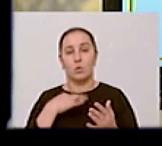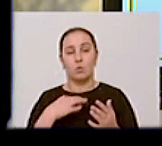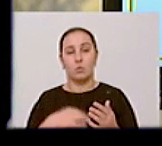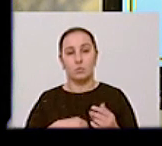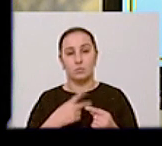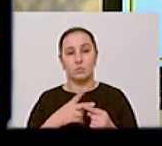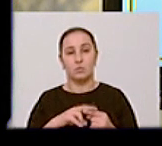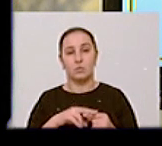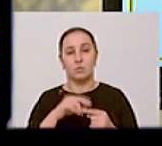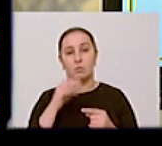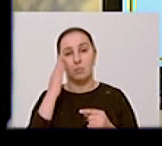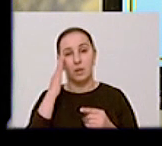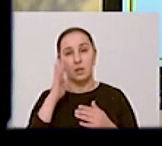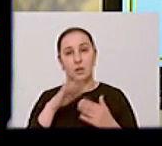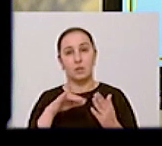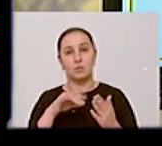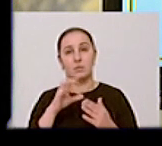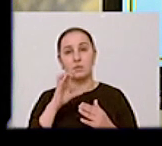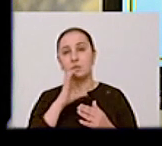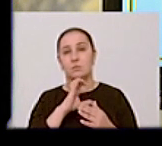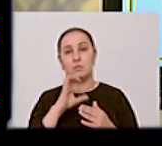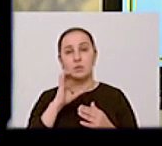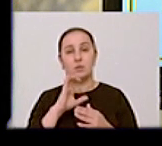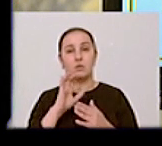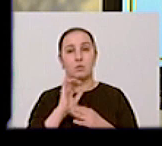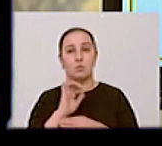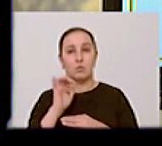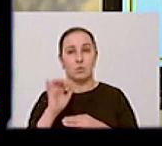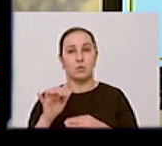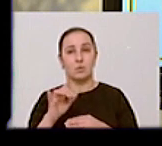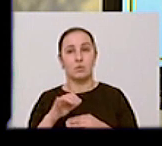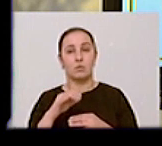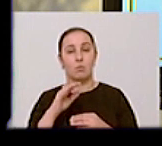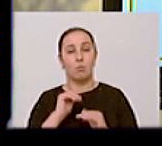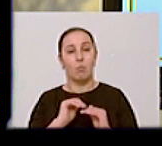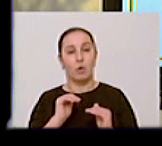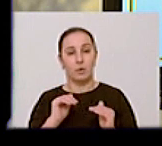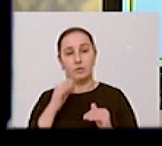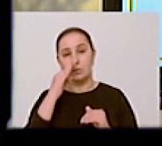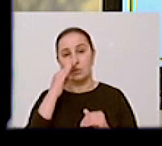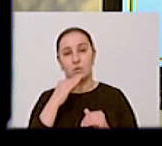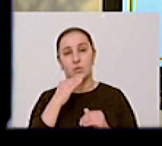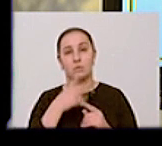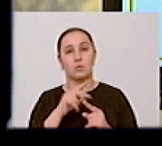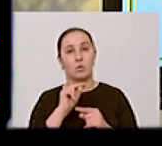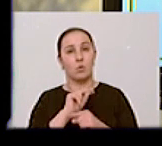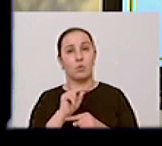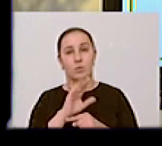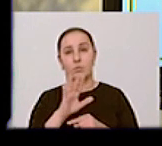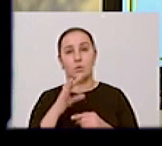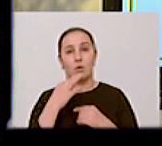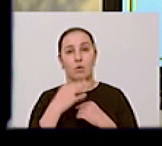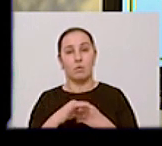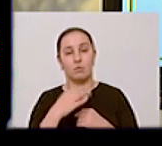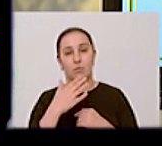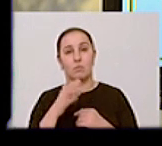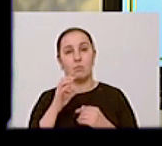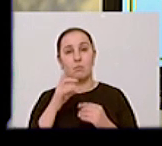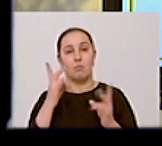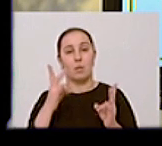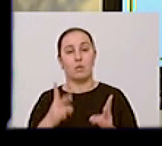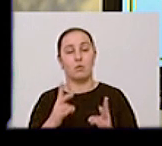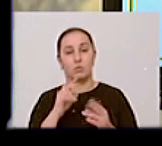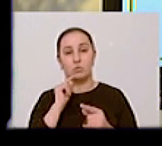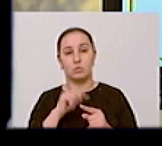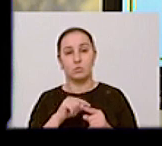O'g'lingizni beilmlik Sibirga yuboradi. Bolangizni otasi o'qitmadi, oxiri baloga